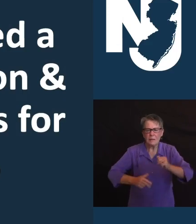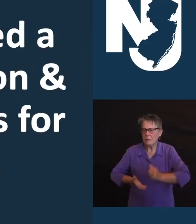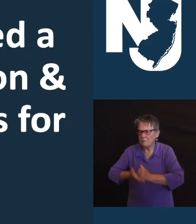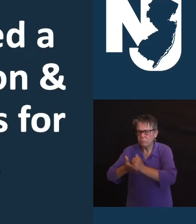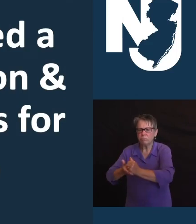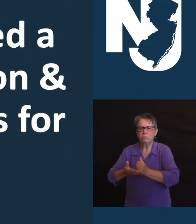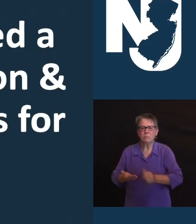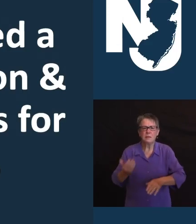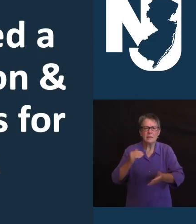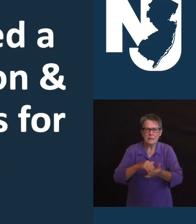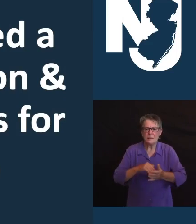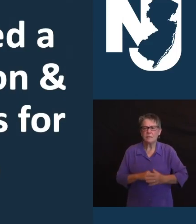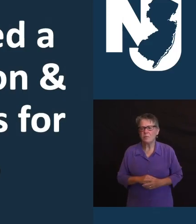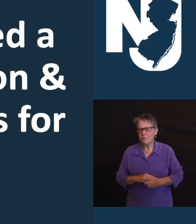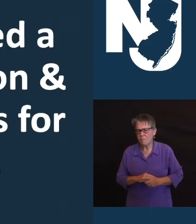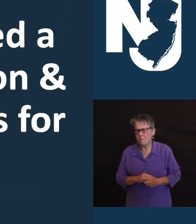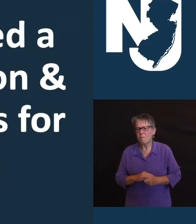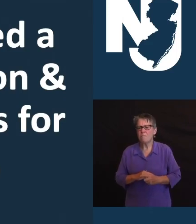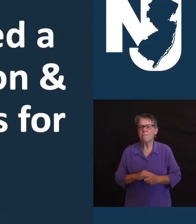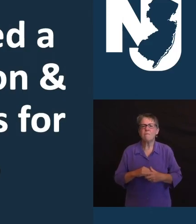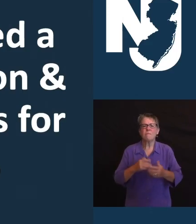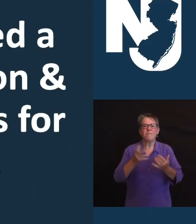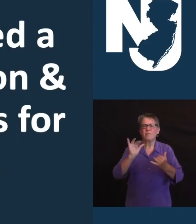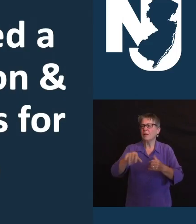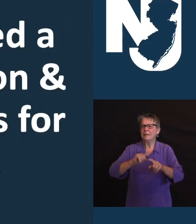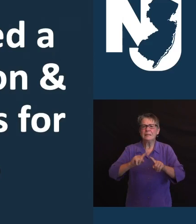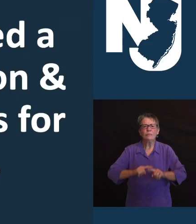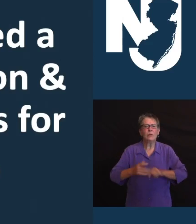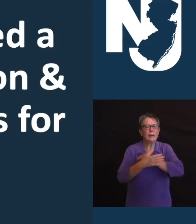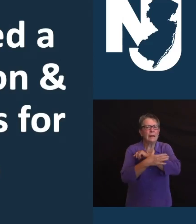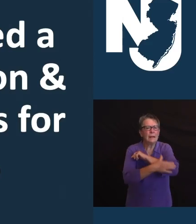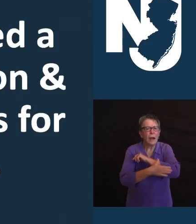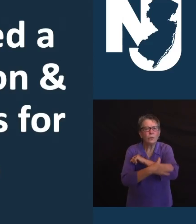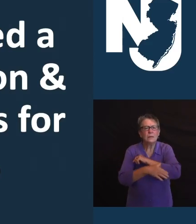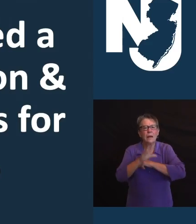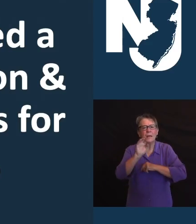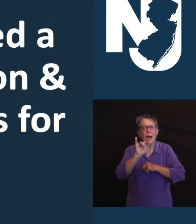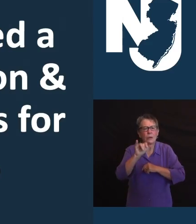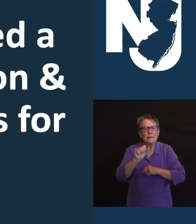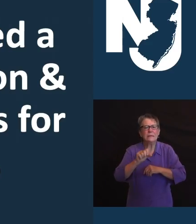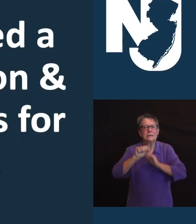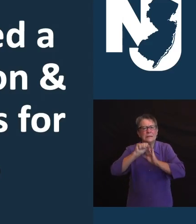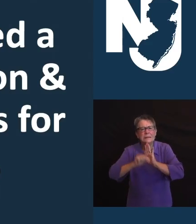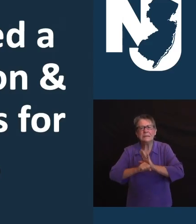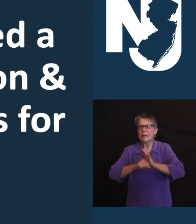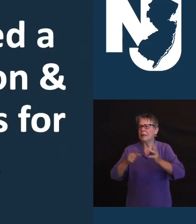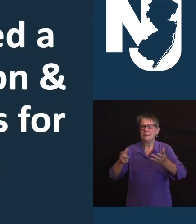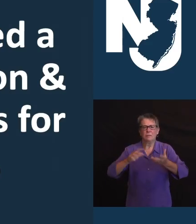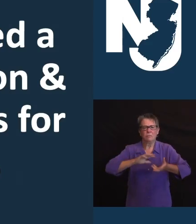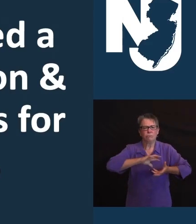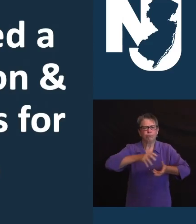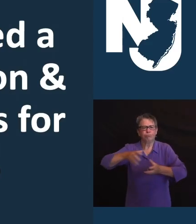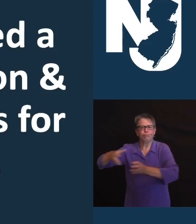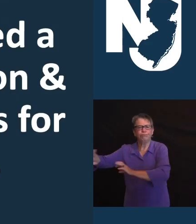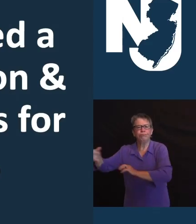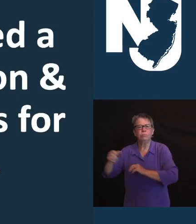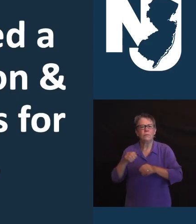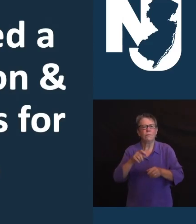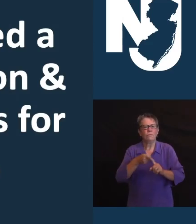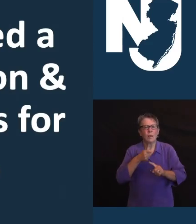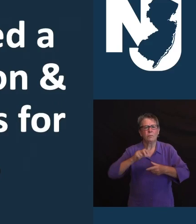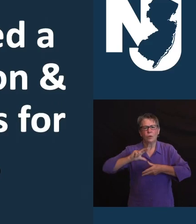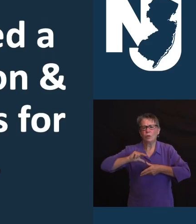cost of the cleanup from this storm. The damage from Isaias led to roughly 1.4 million New Jerseyans